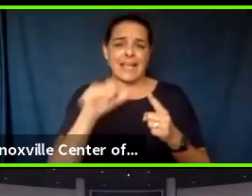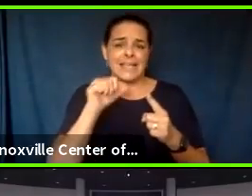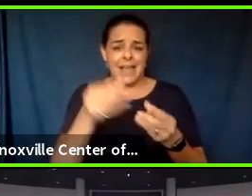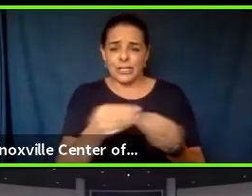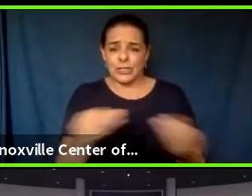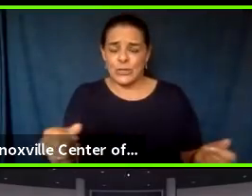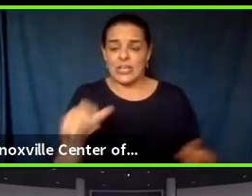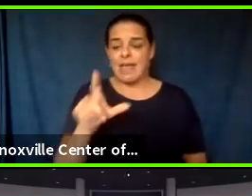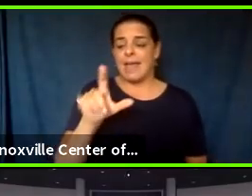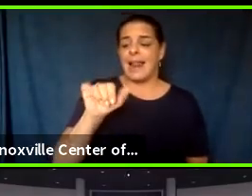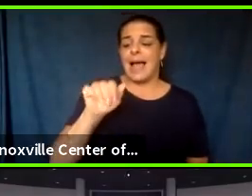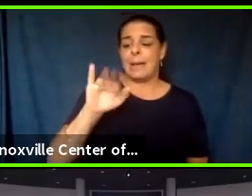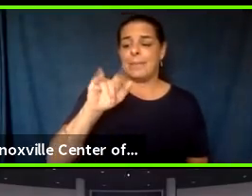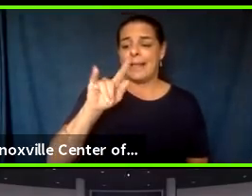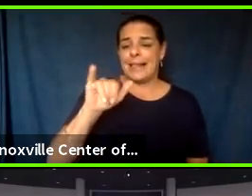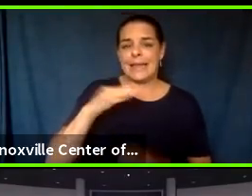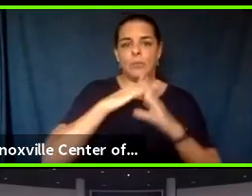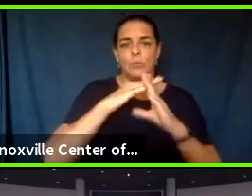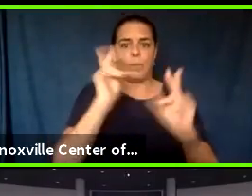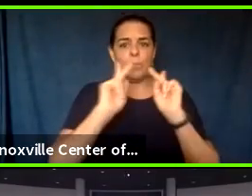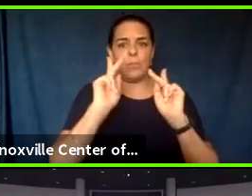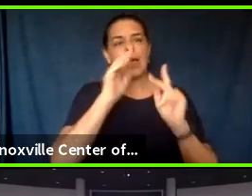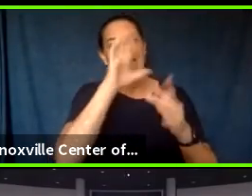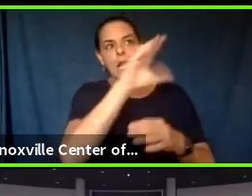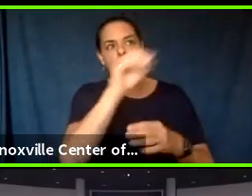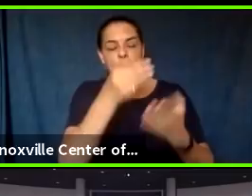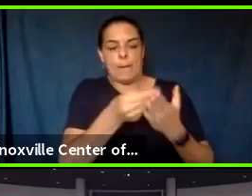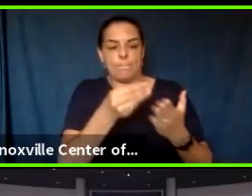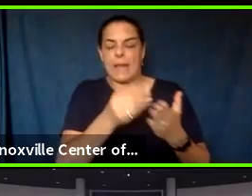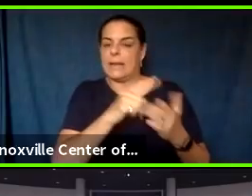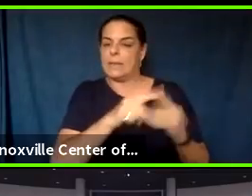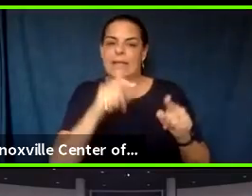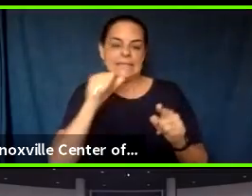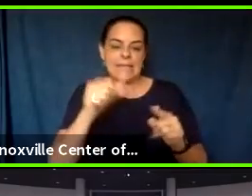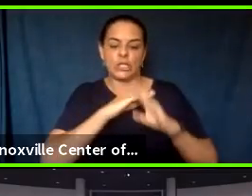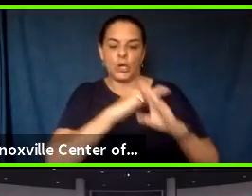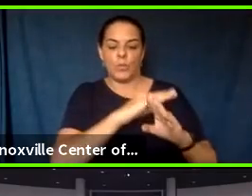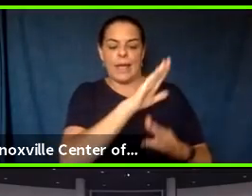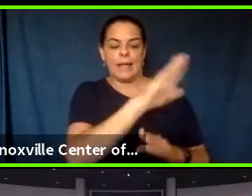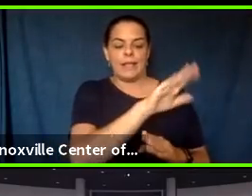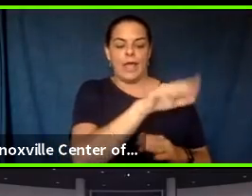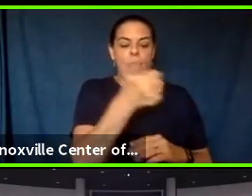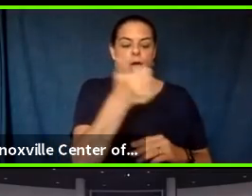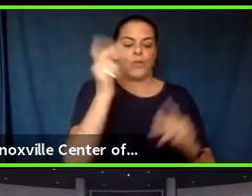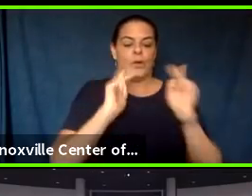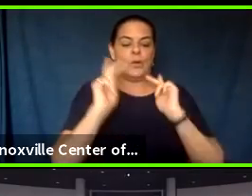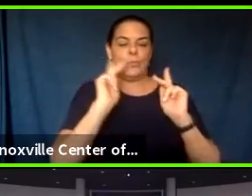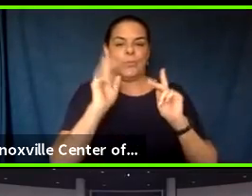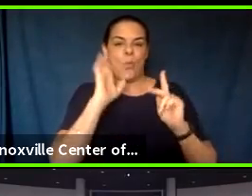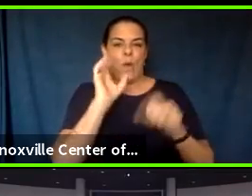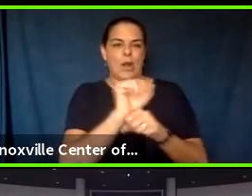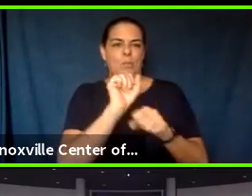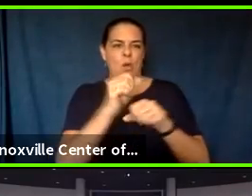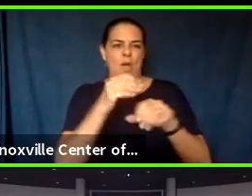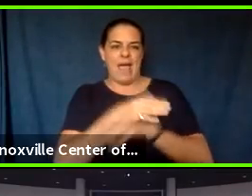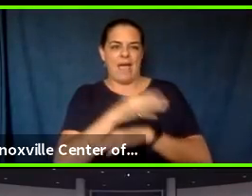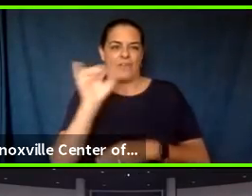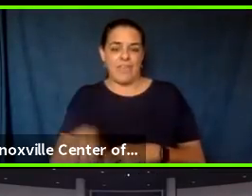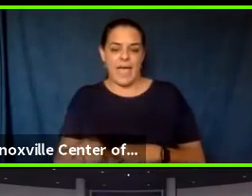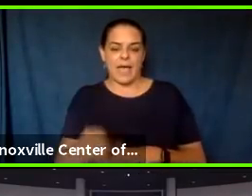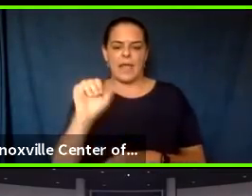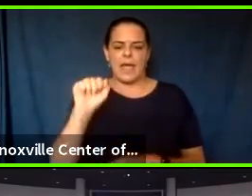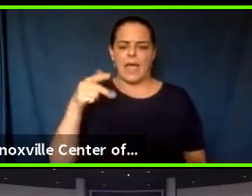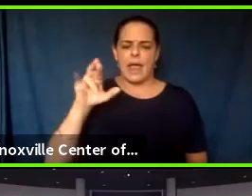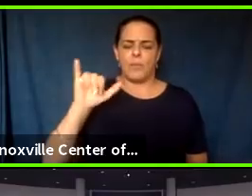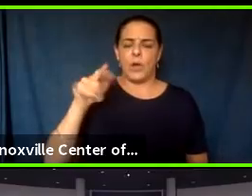Liability only protects companies' money, but it doesn't protect the company's greatest assets, which are their consumers and employees. In April of 1997,